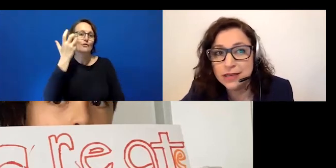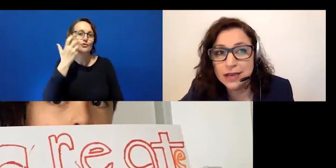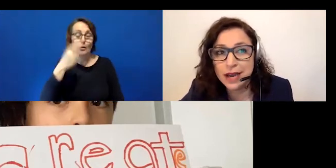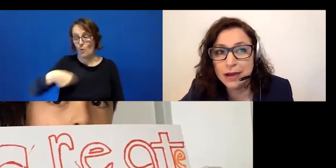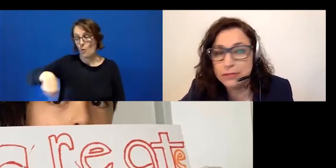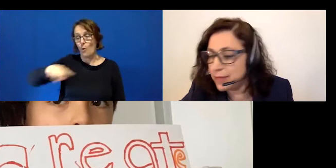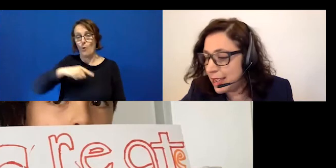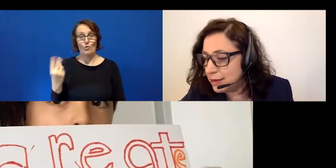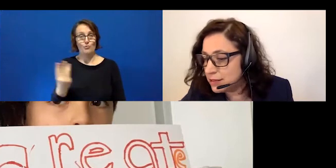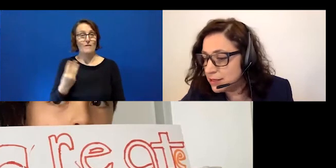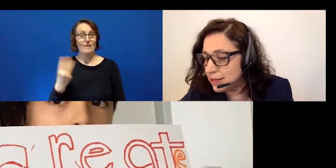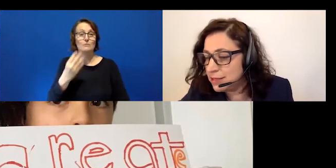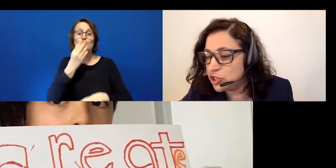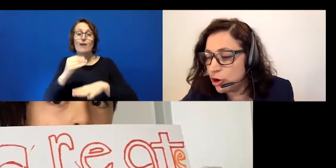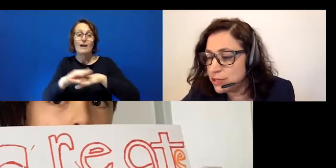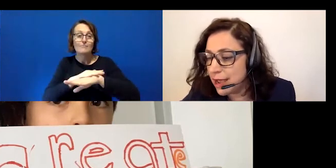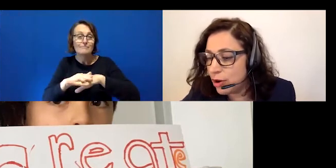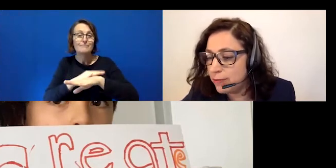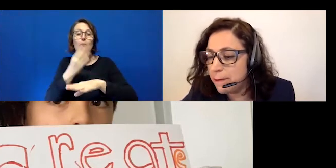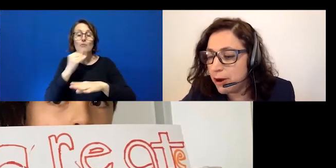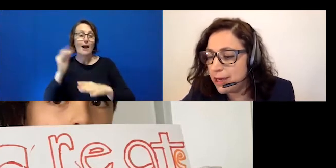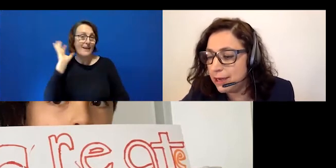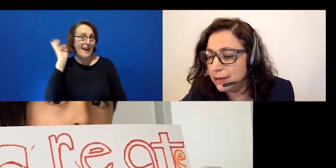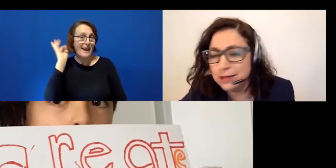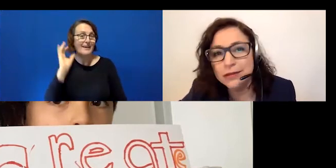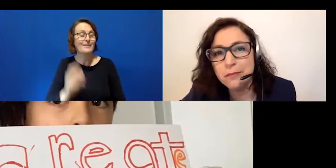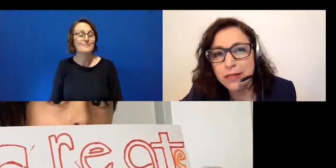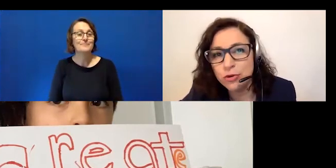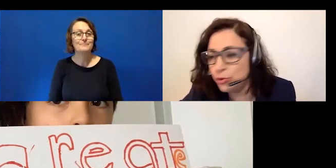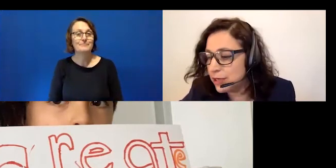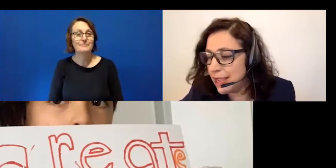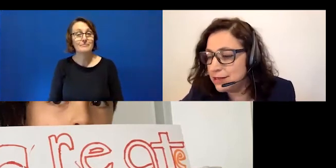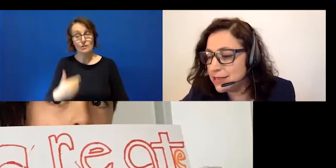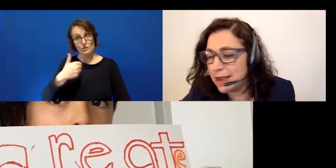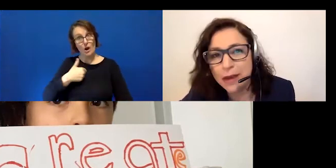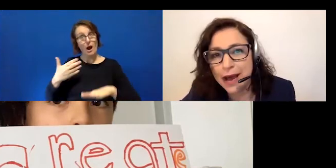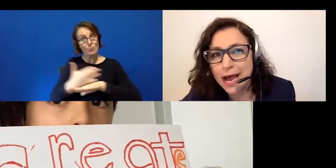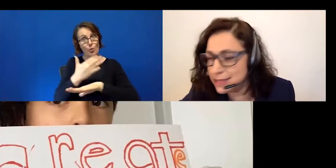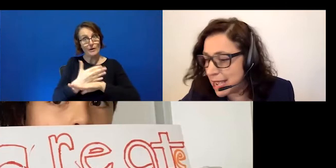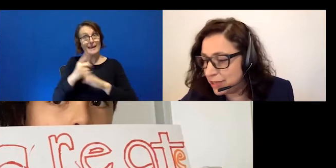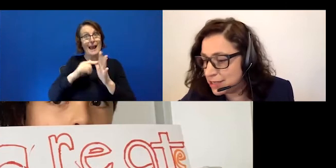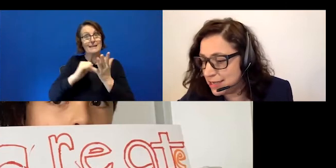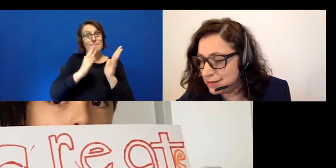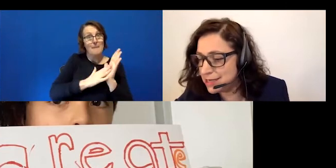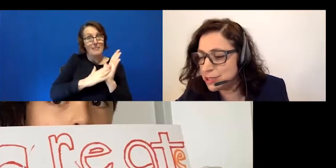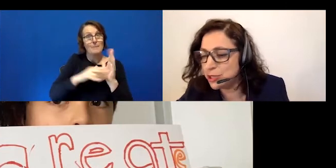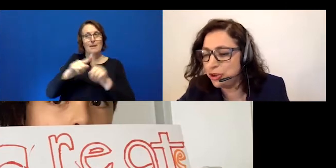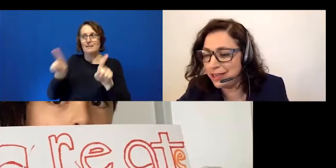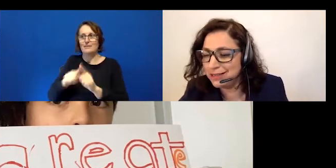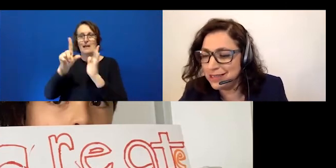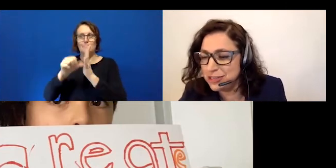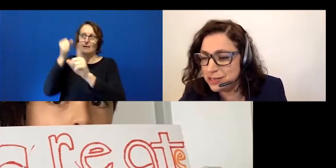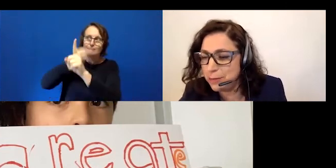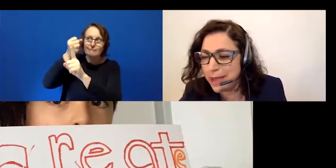eyes. And this shows how I'm combining motherhood and arts advocacy since